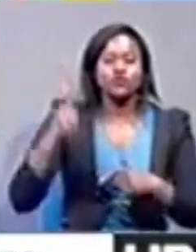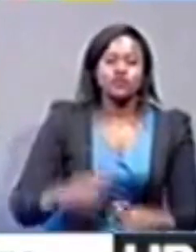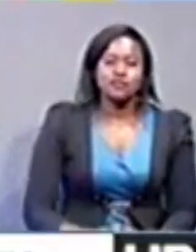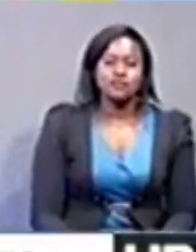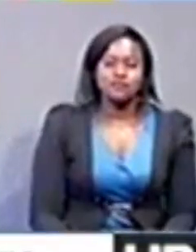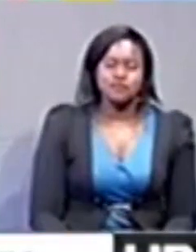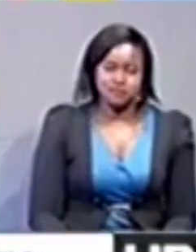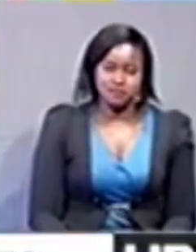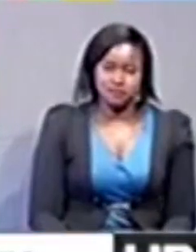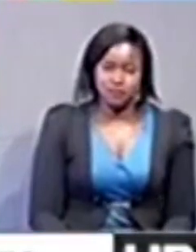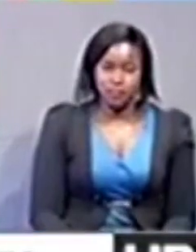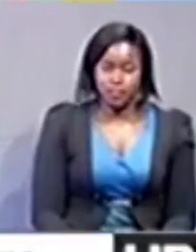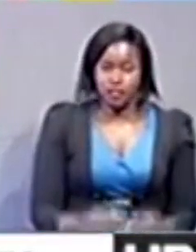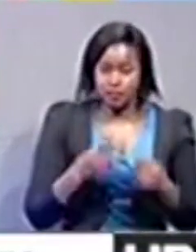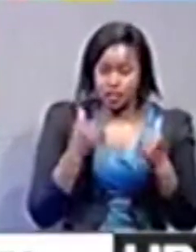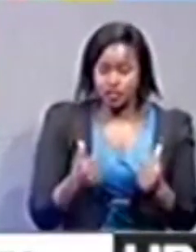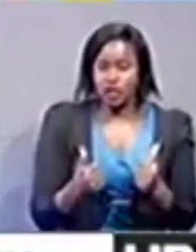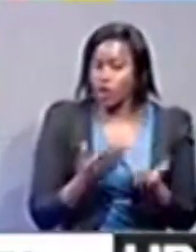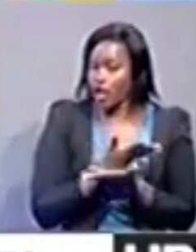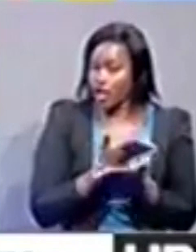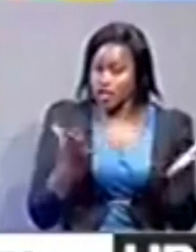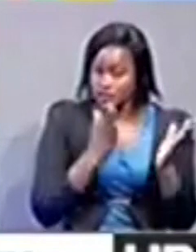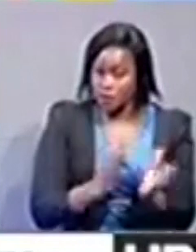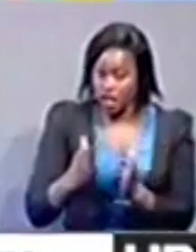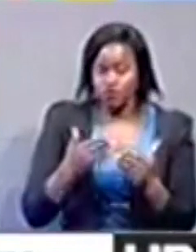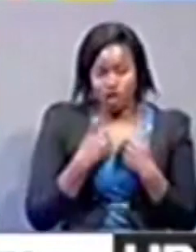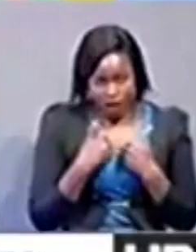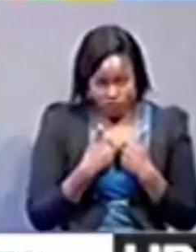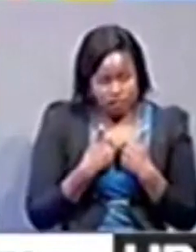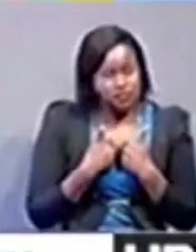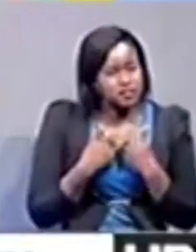So in the plan, whatever plan you are doing, you must